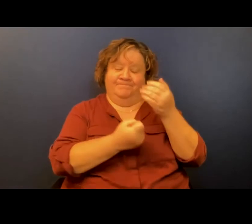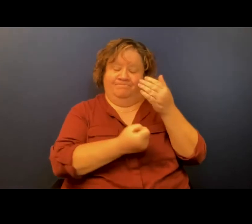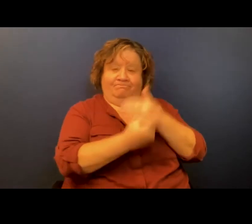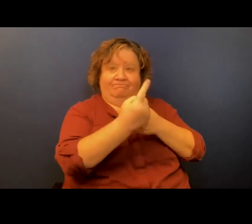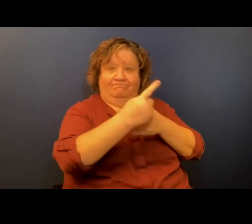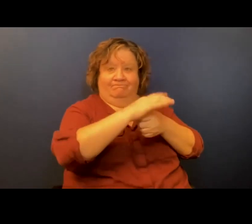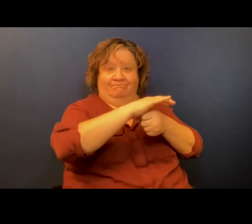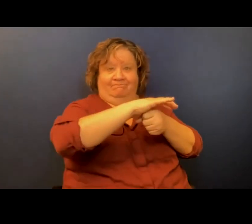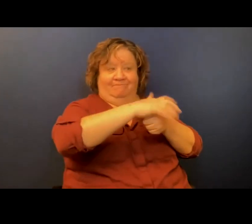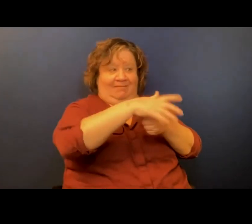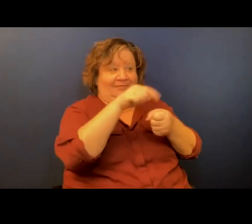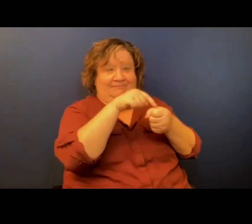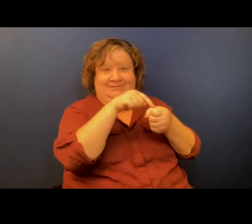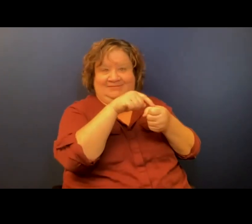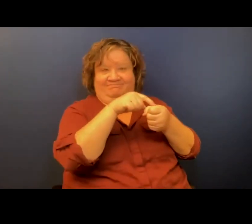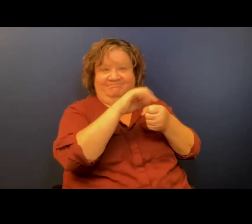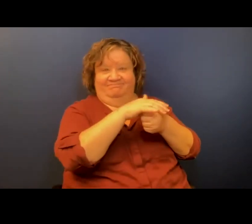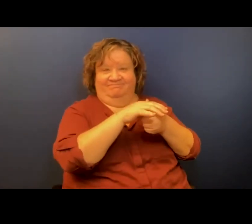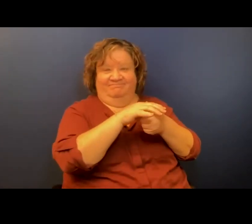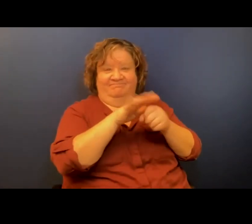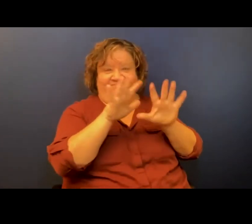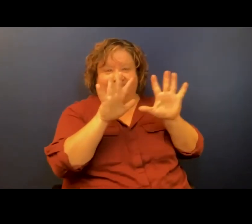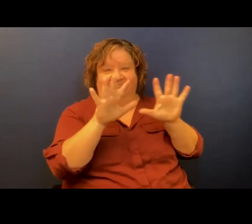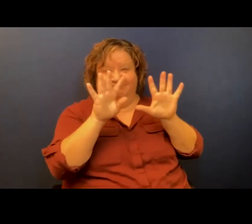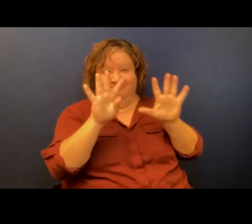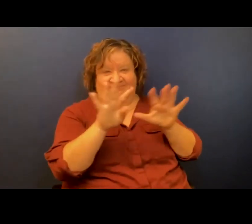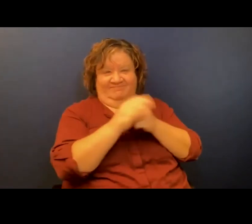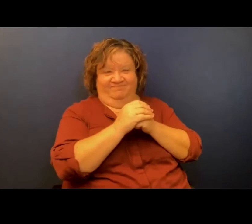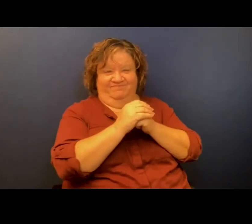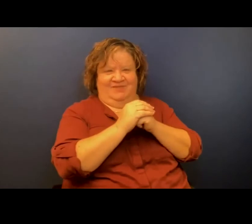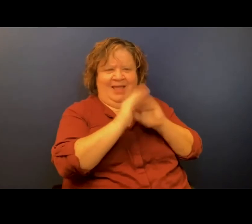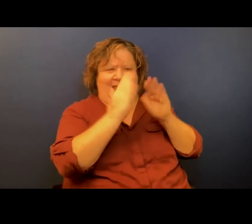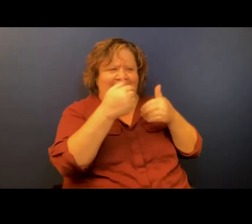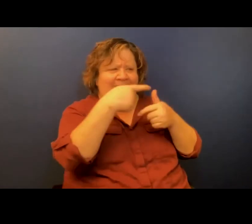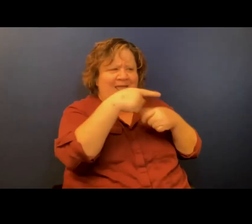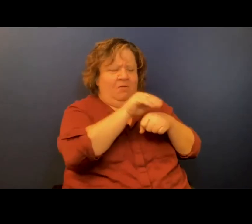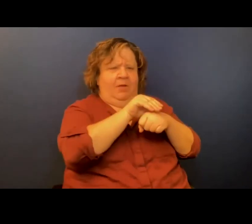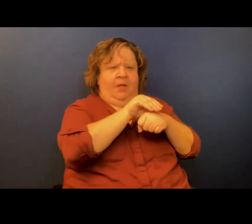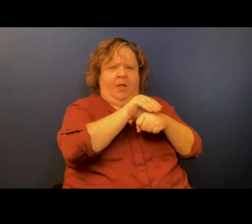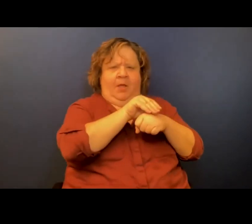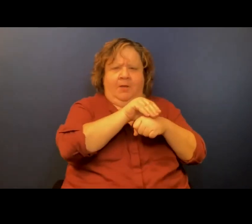recreational activities that you carried out, and how did you overcome all this?